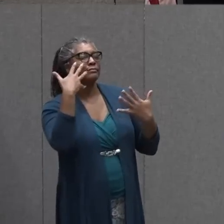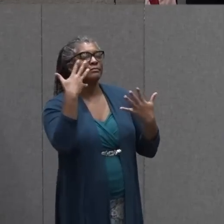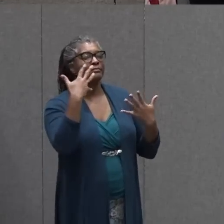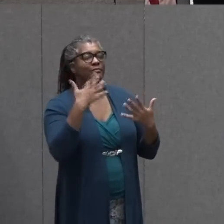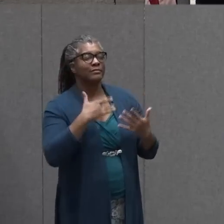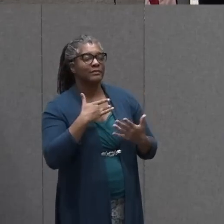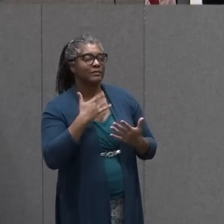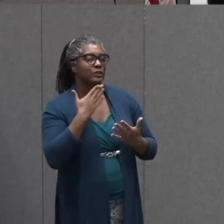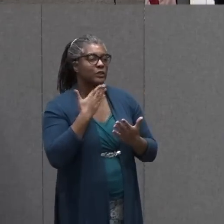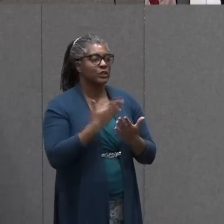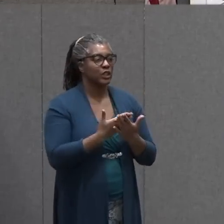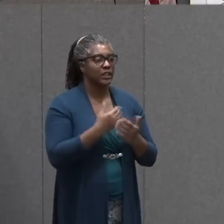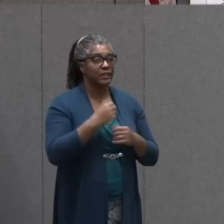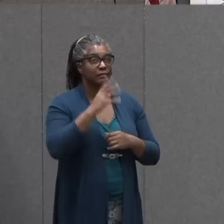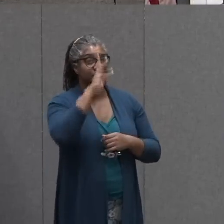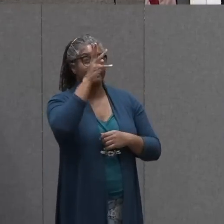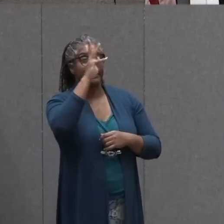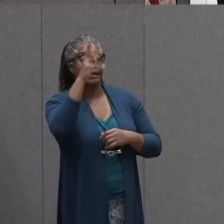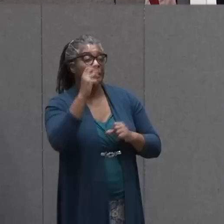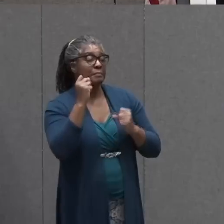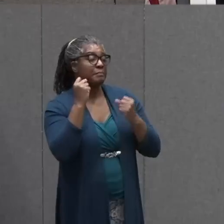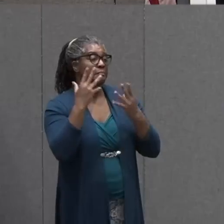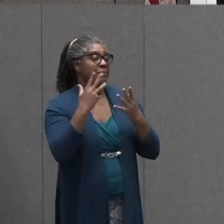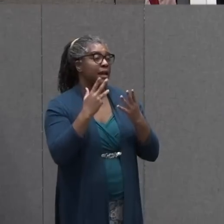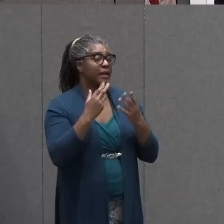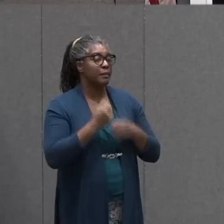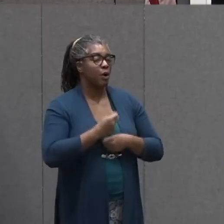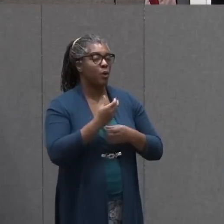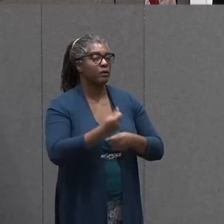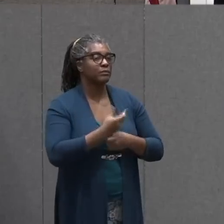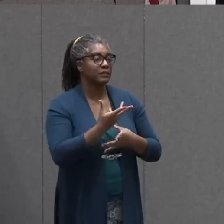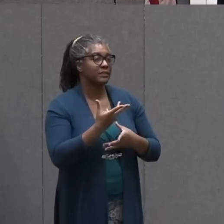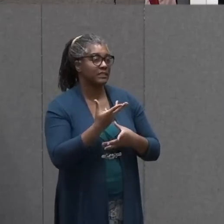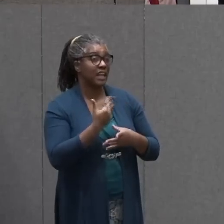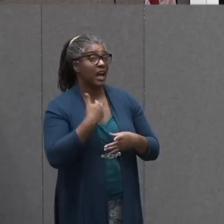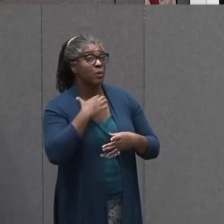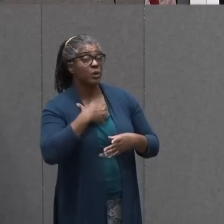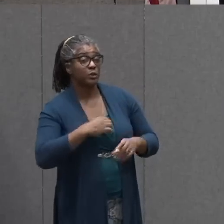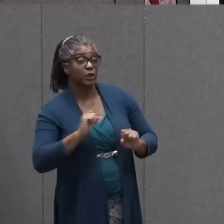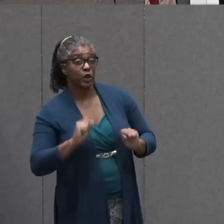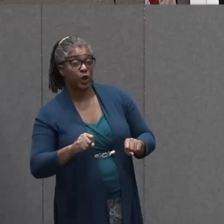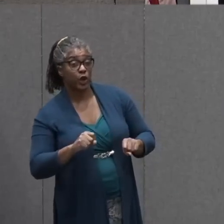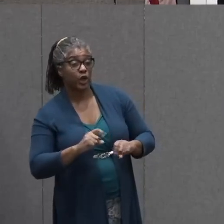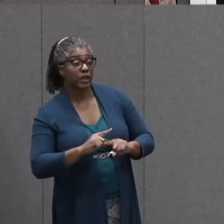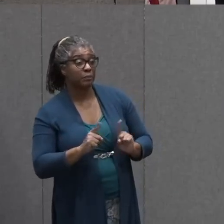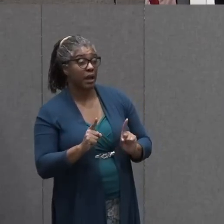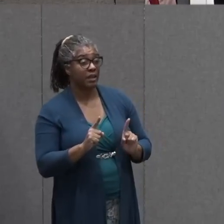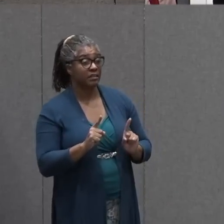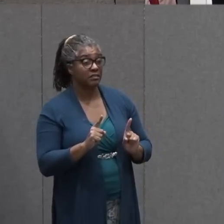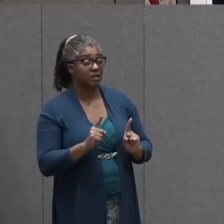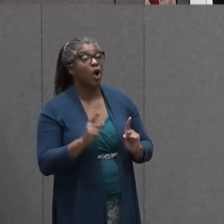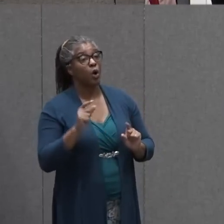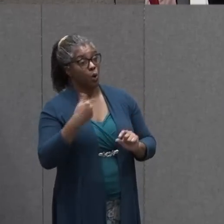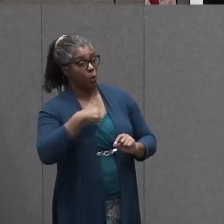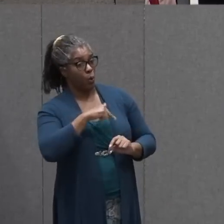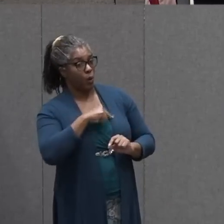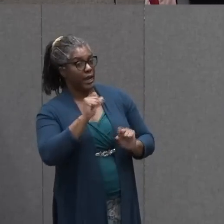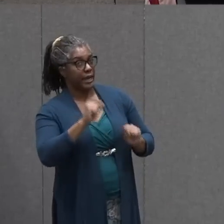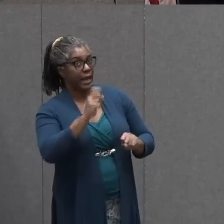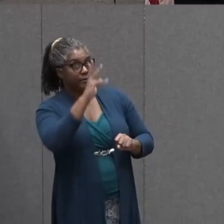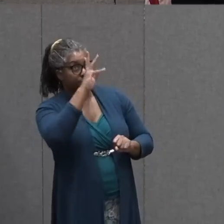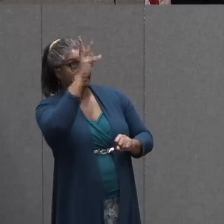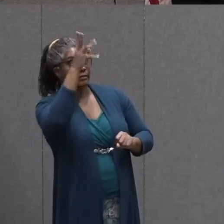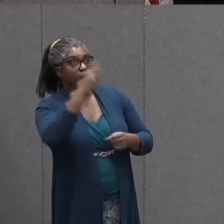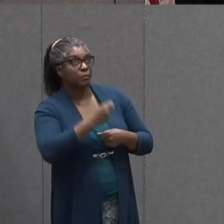many other poems. Just, I wish we could have, but we couldn't. But we can make one up right now. We could. We could use